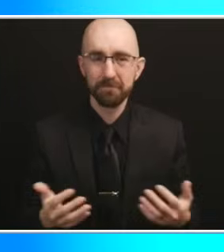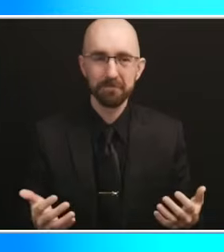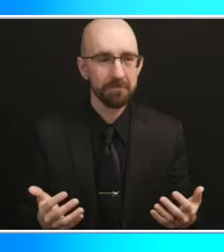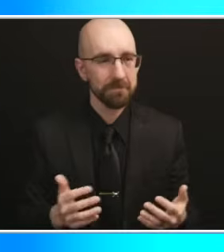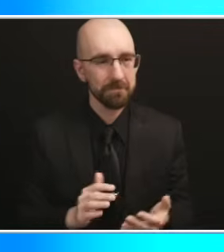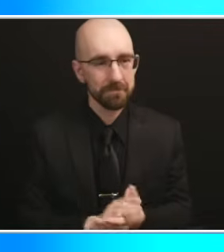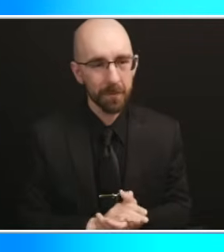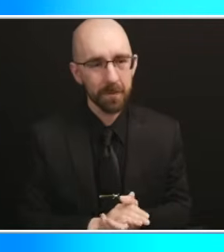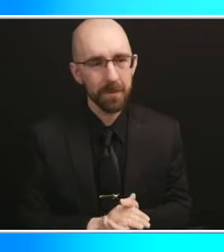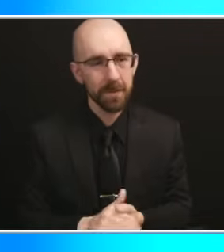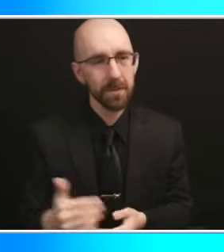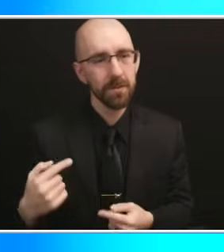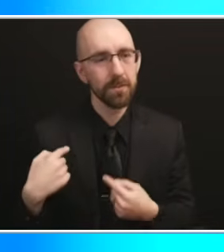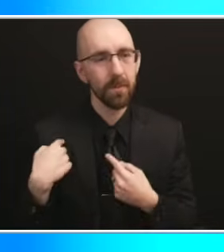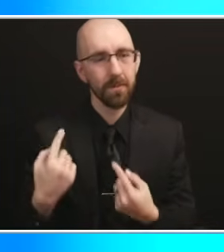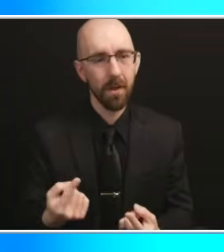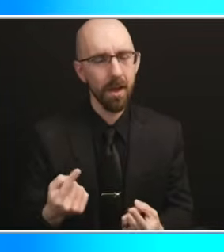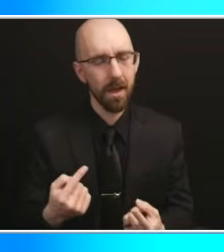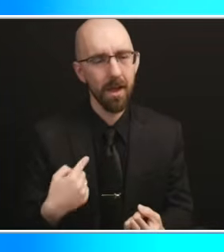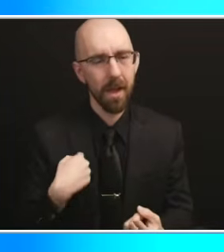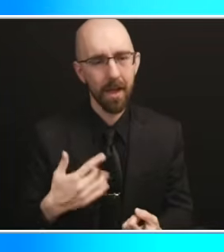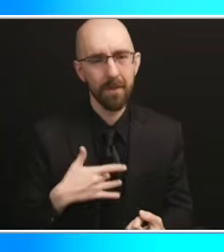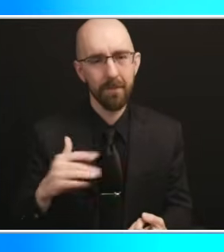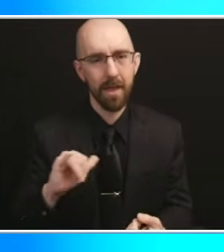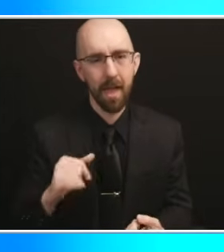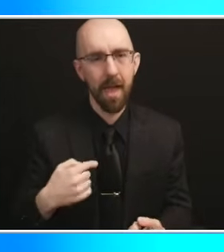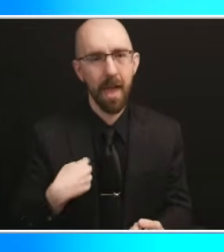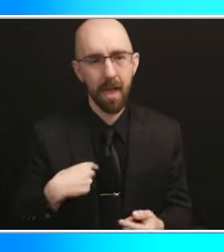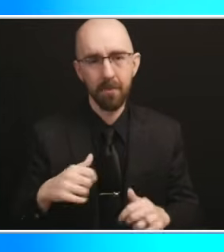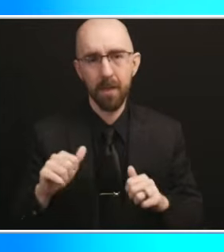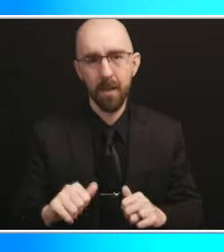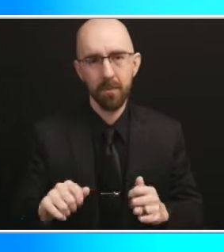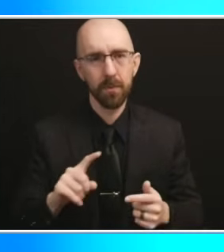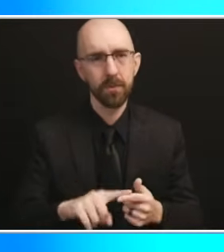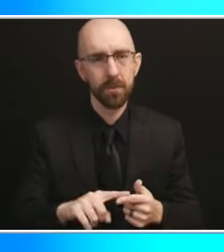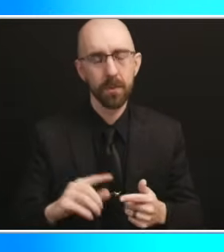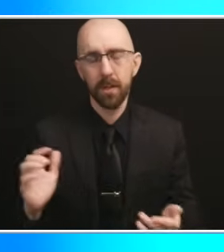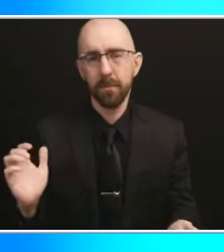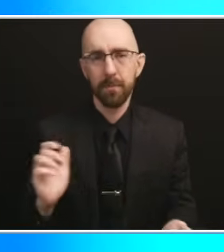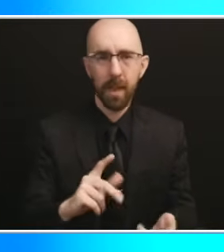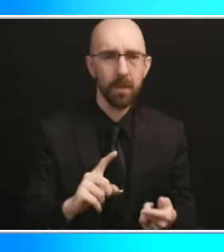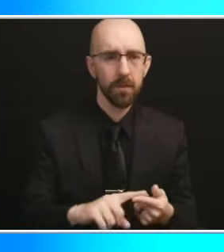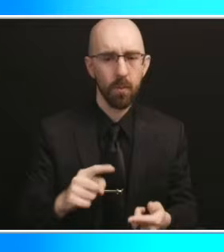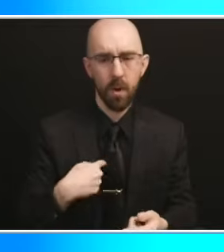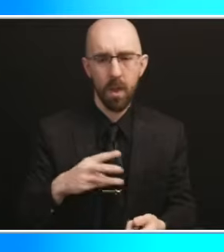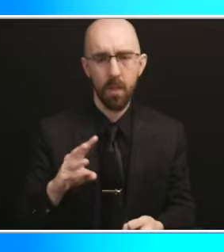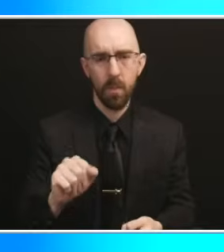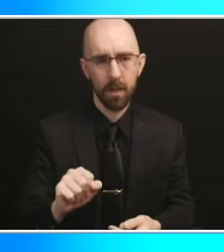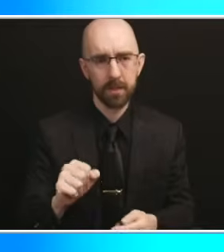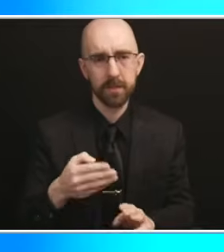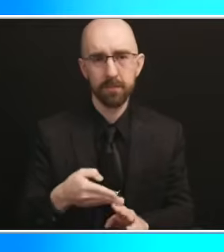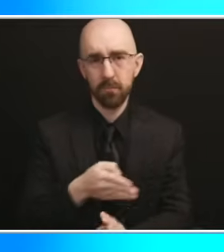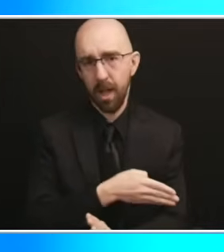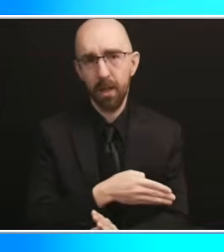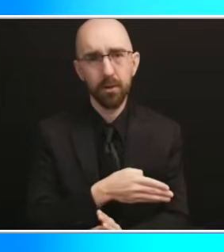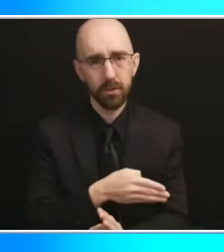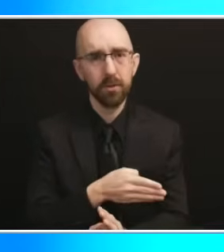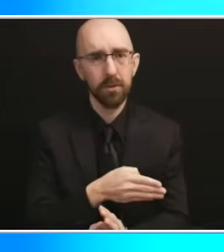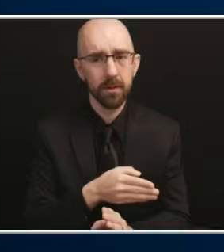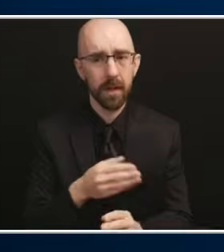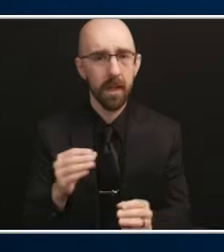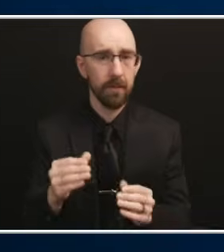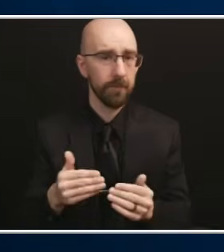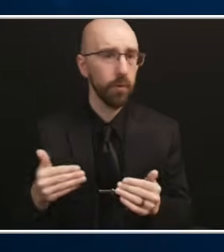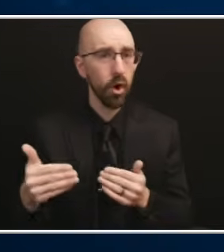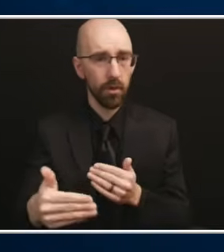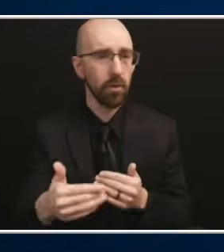Well, so far, I feel like I've been able to get back to where I was prior and further, just because